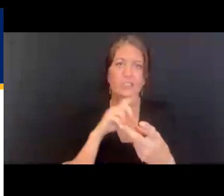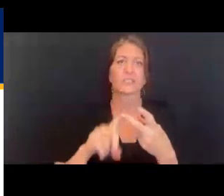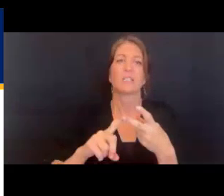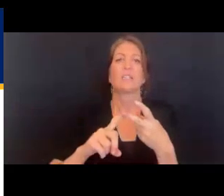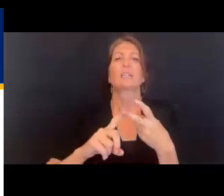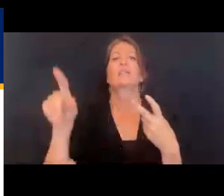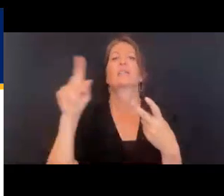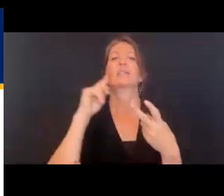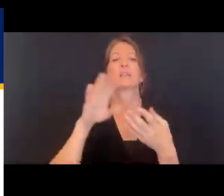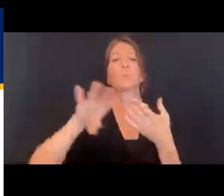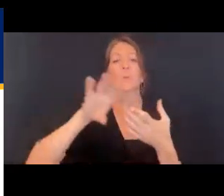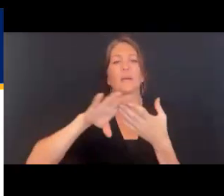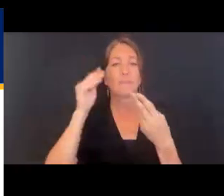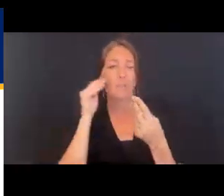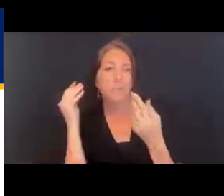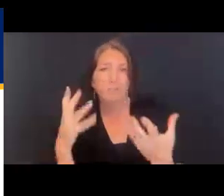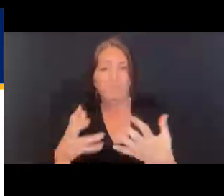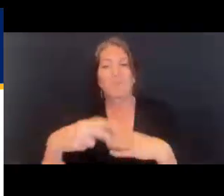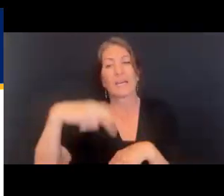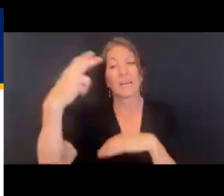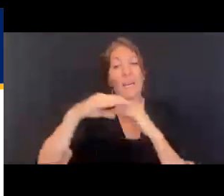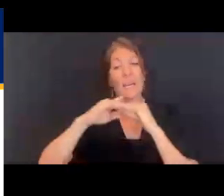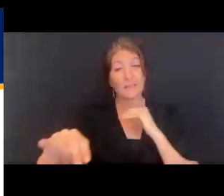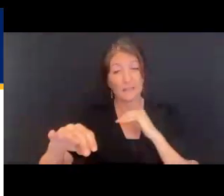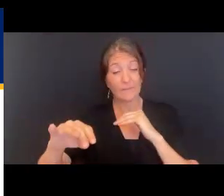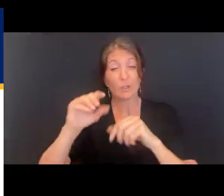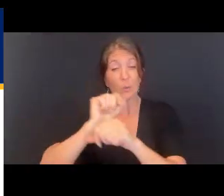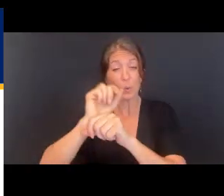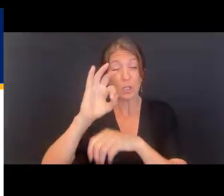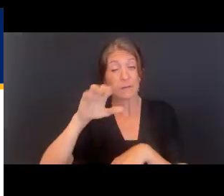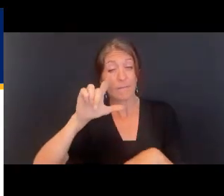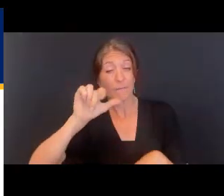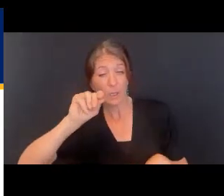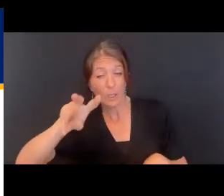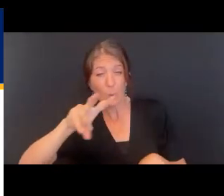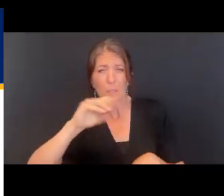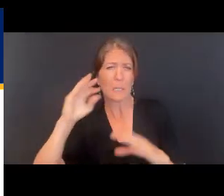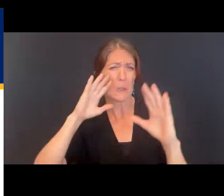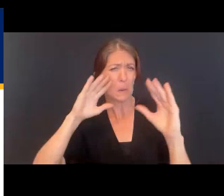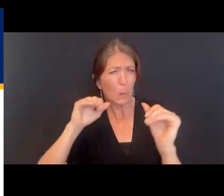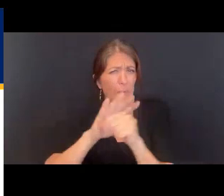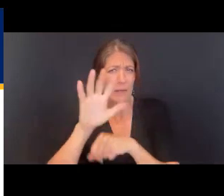high-level workflow, and then I hope we have time to get to questions.